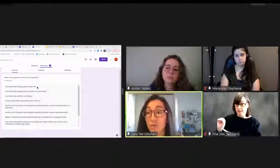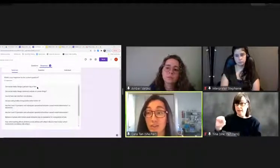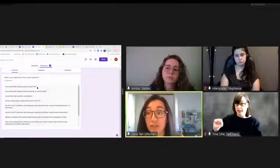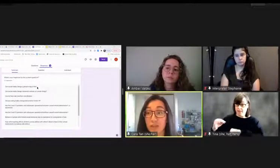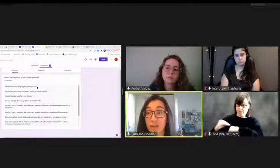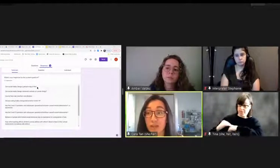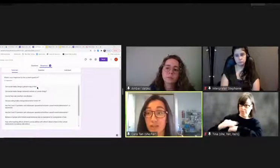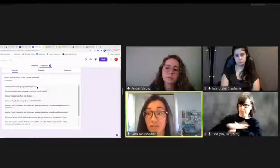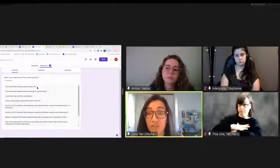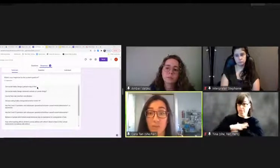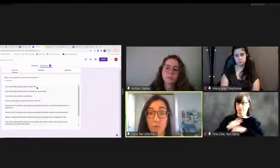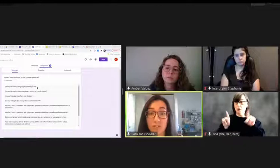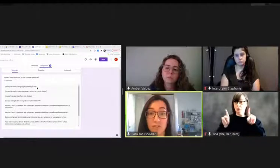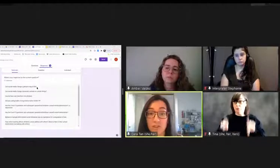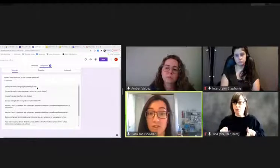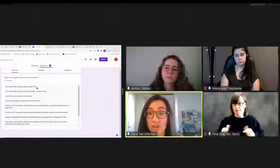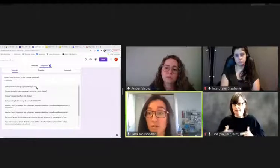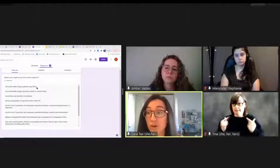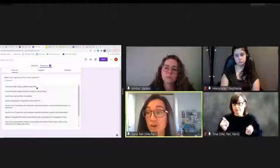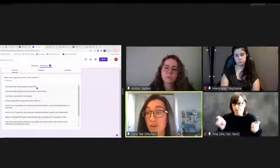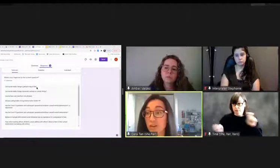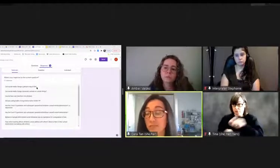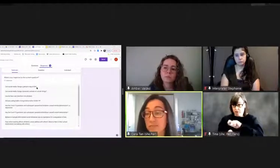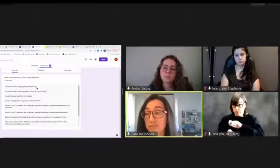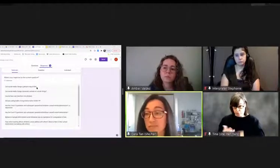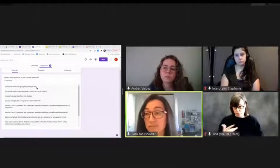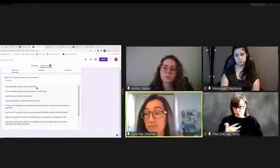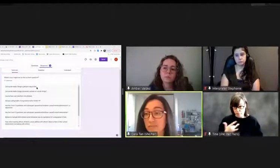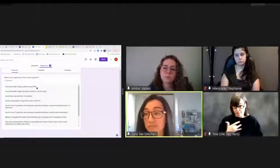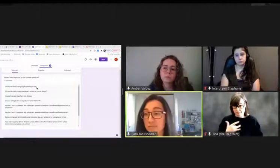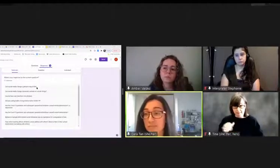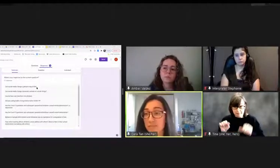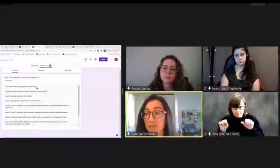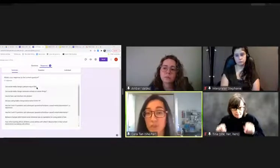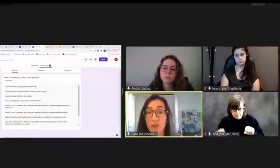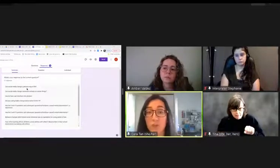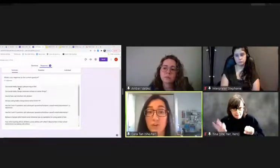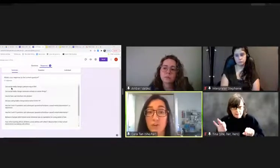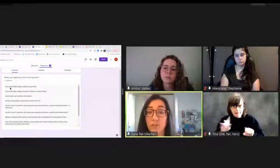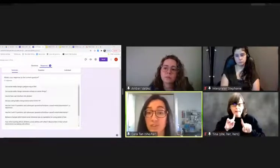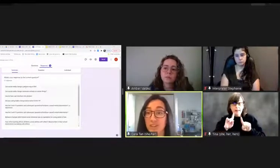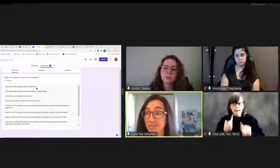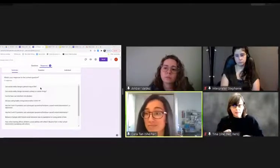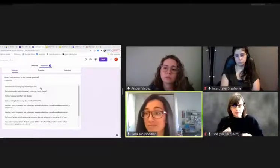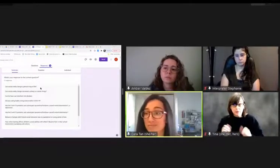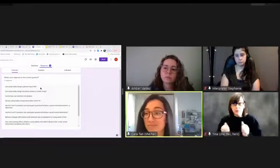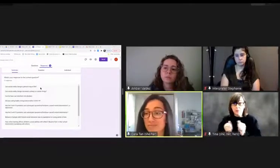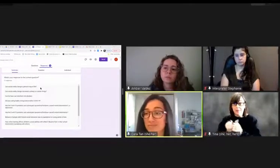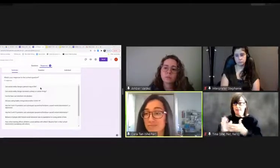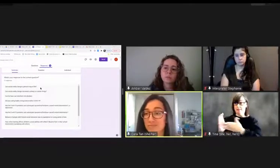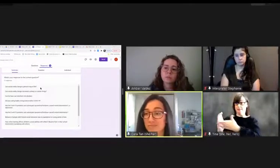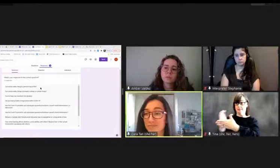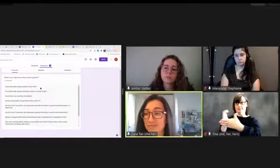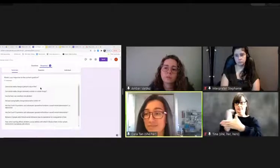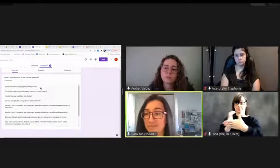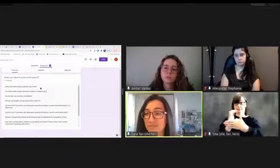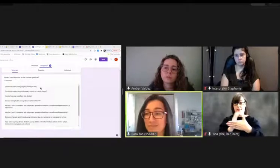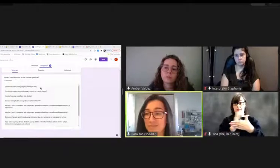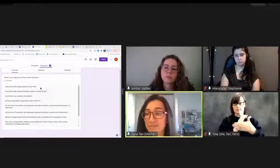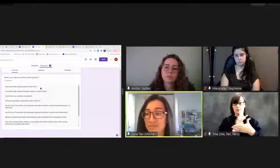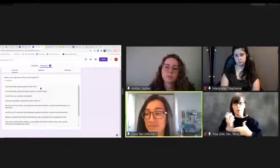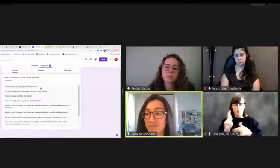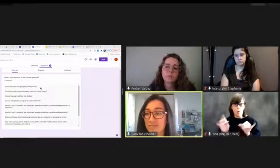Do we think that we can answer this question empirically? Can we observe it?